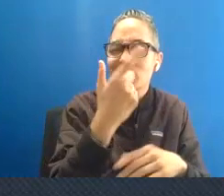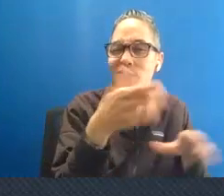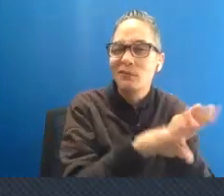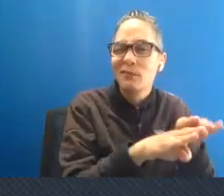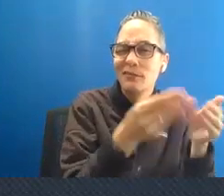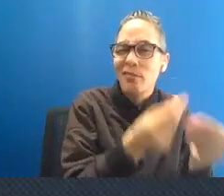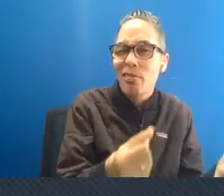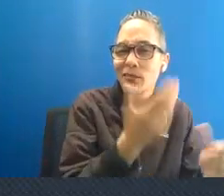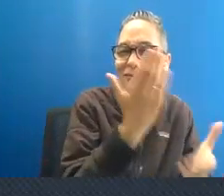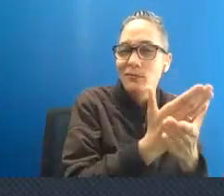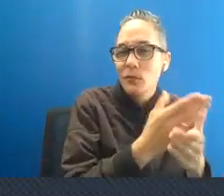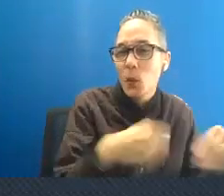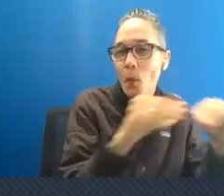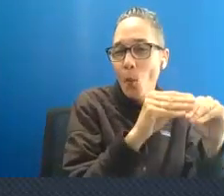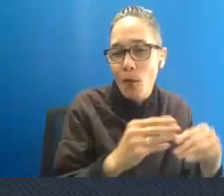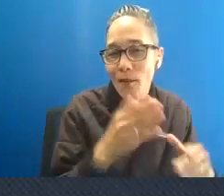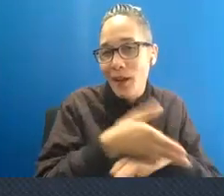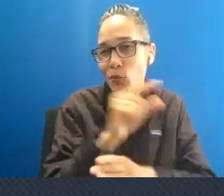graduate.